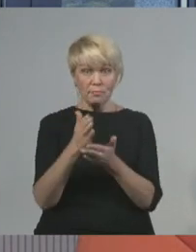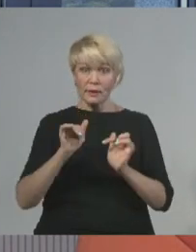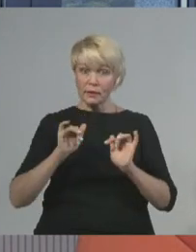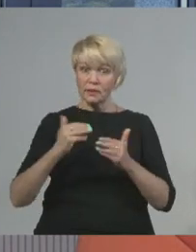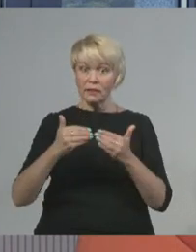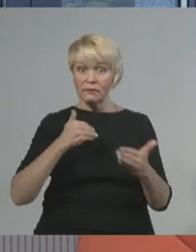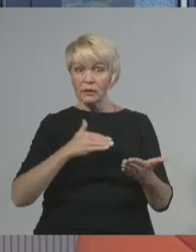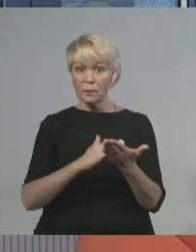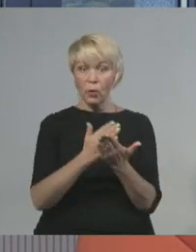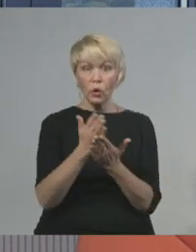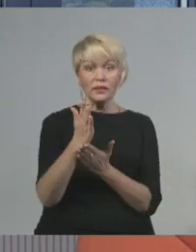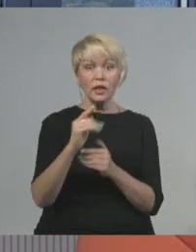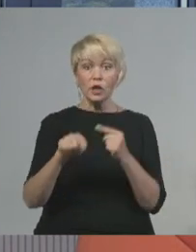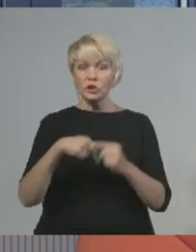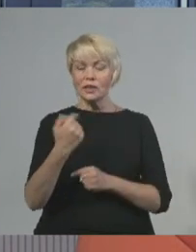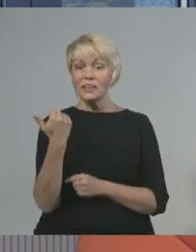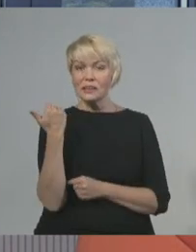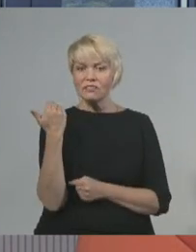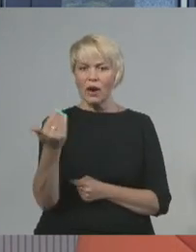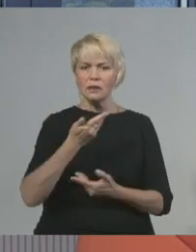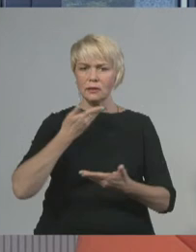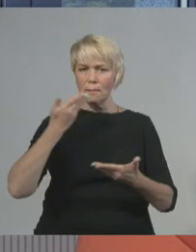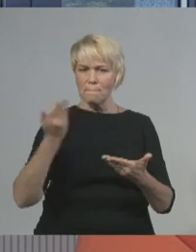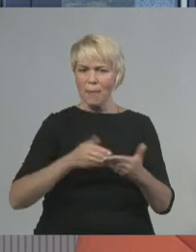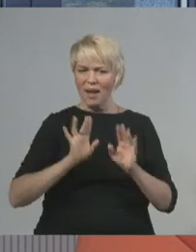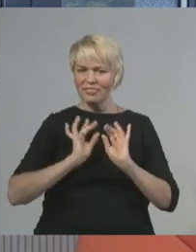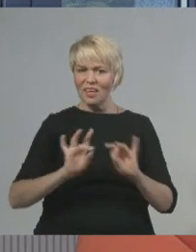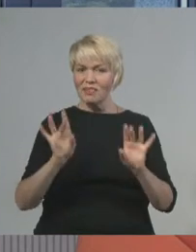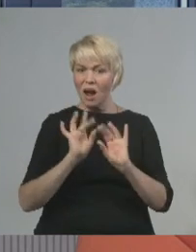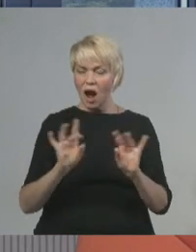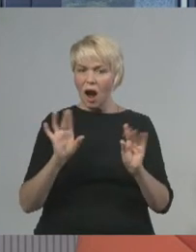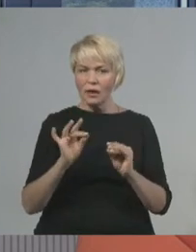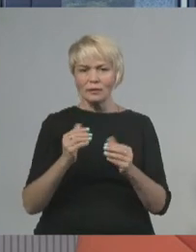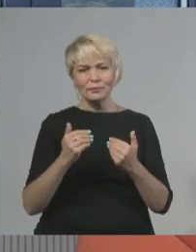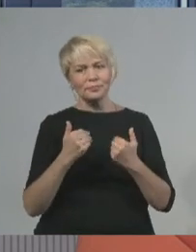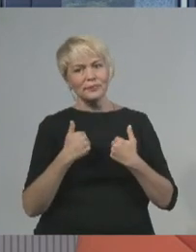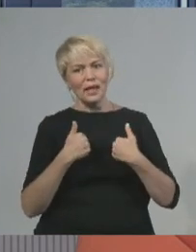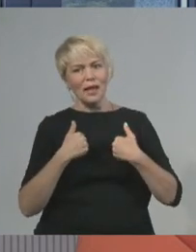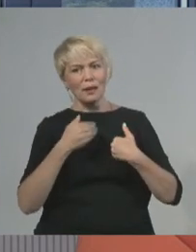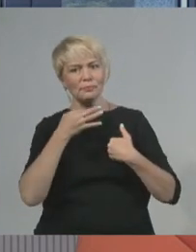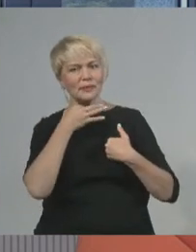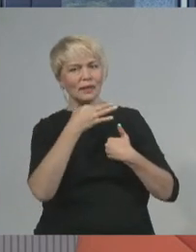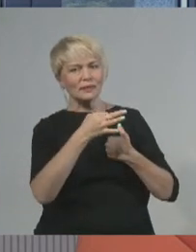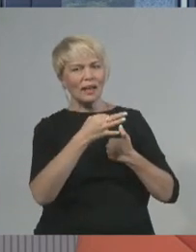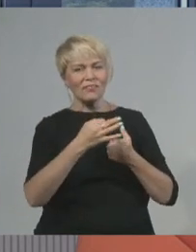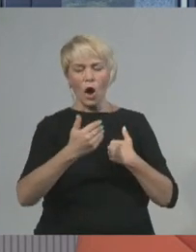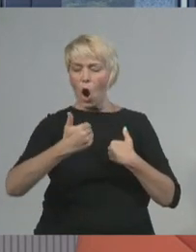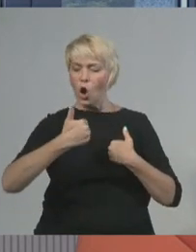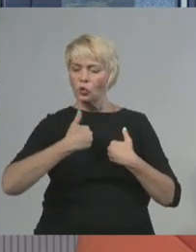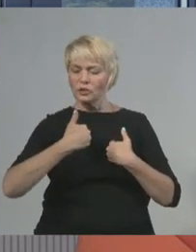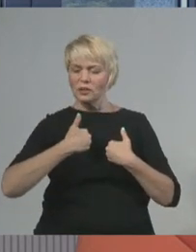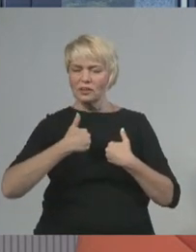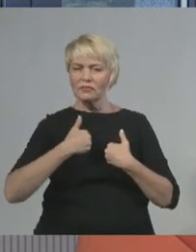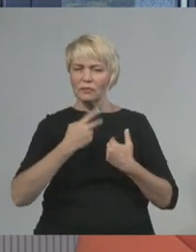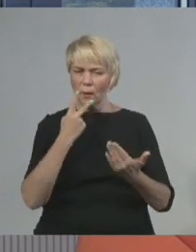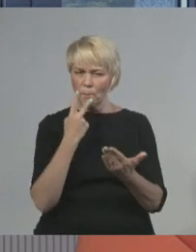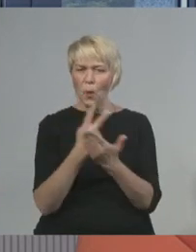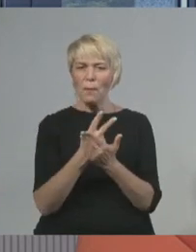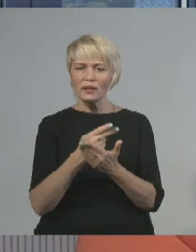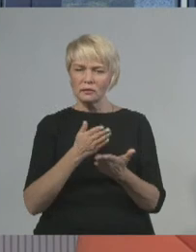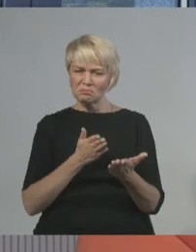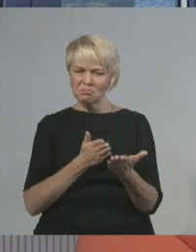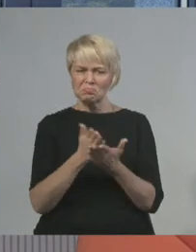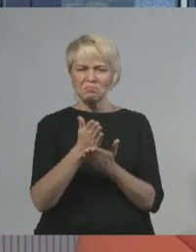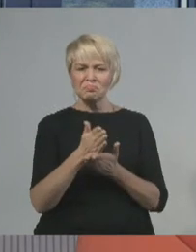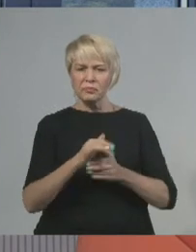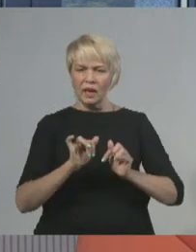through your coverage to i i would say that i would like to see direct action from politicians in response to some of the work